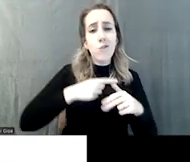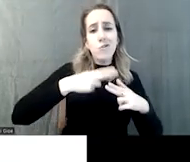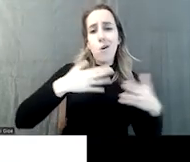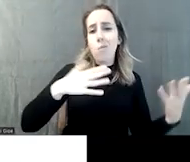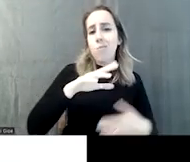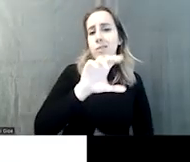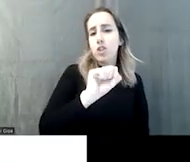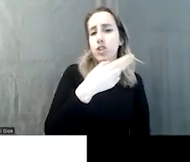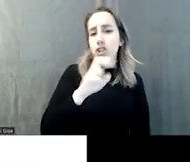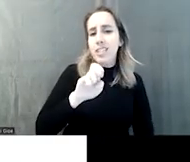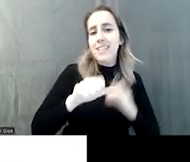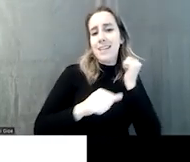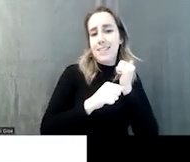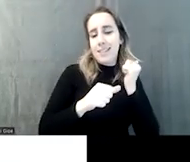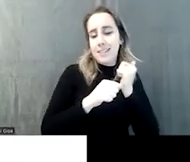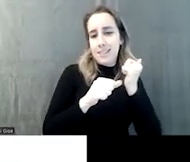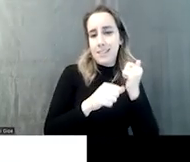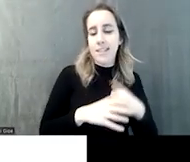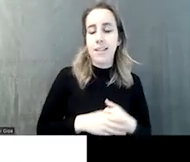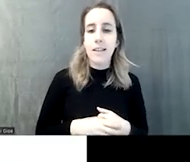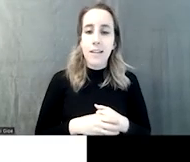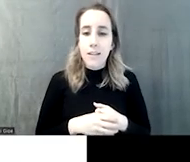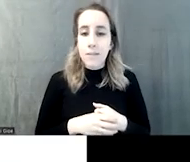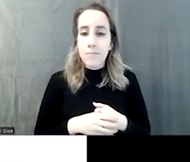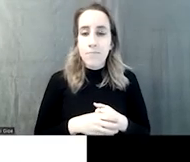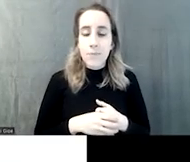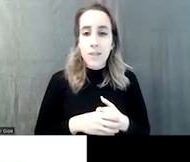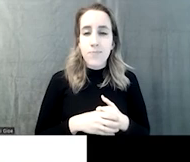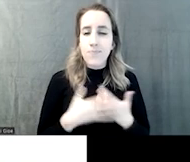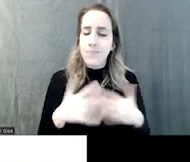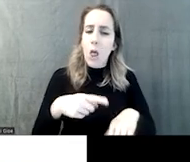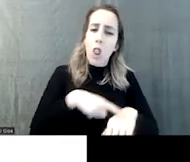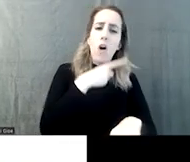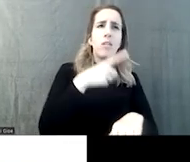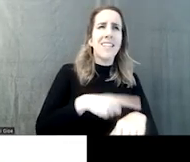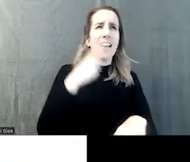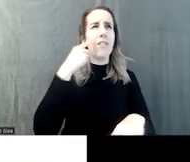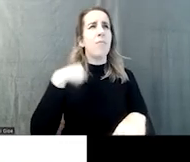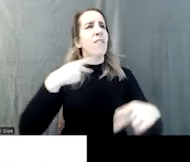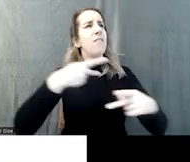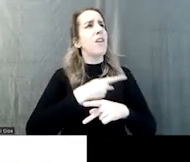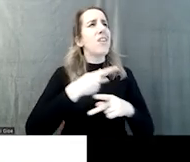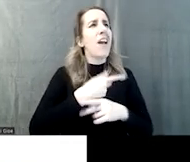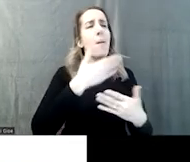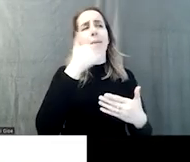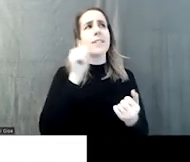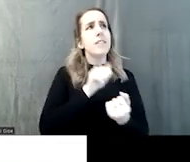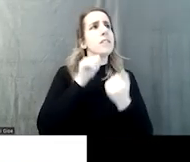She Assists, and it took me a long time to figure out what was the best way to